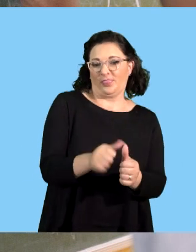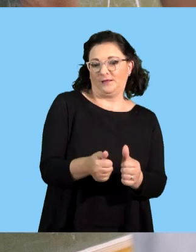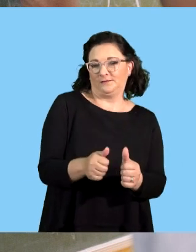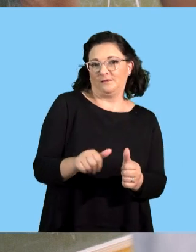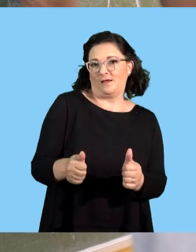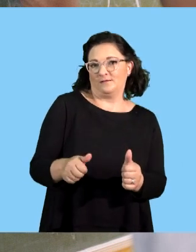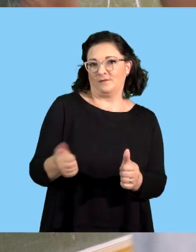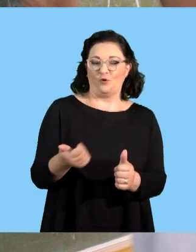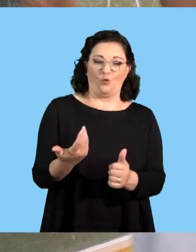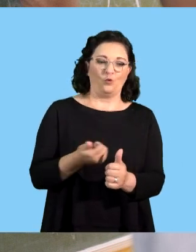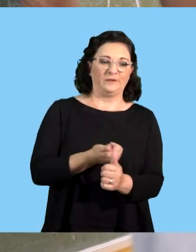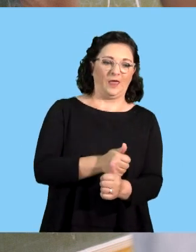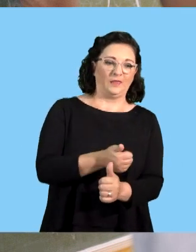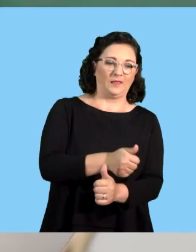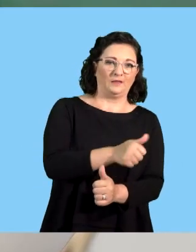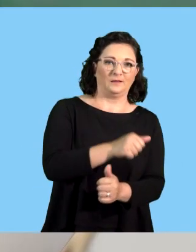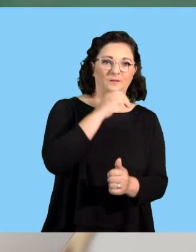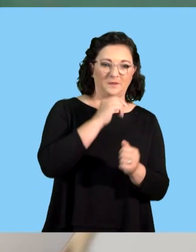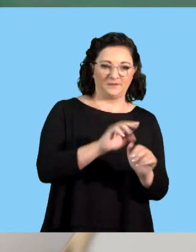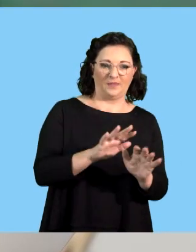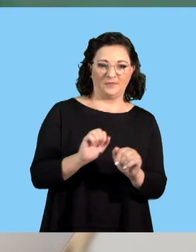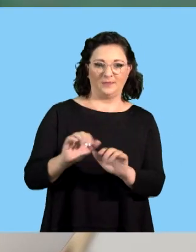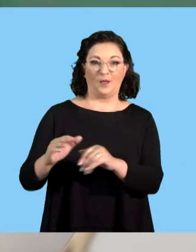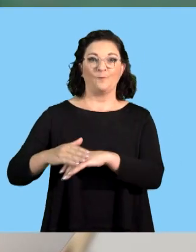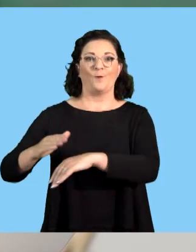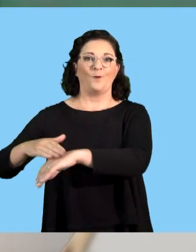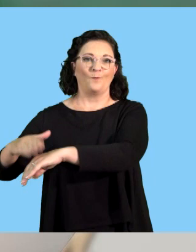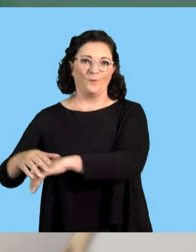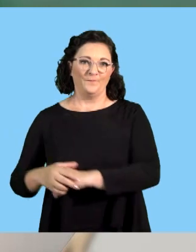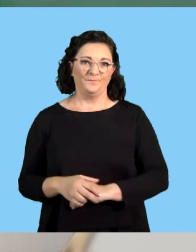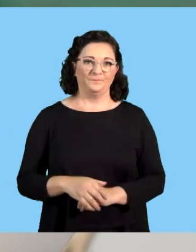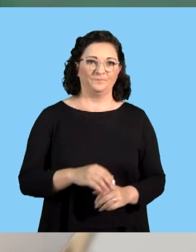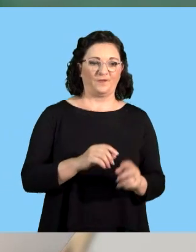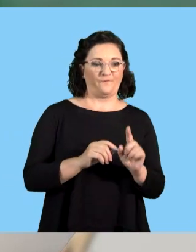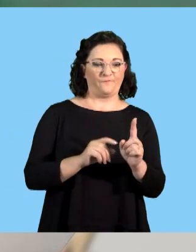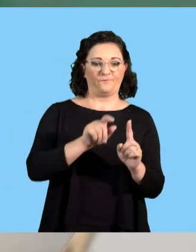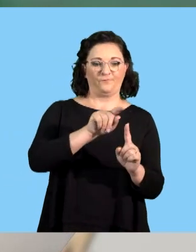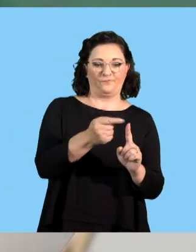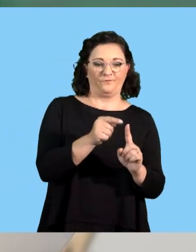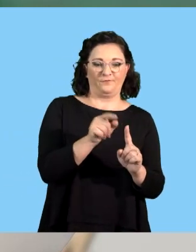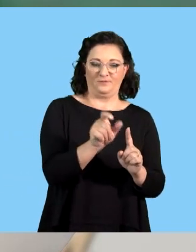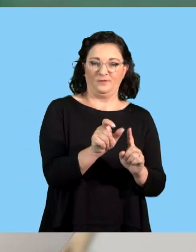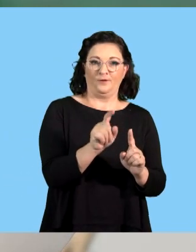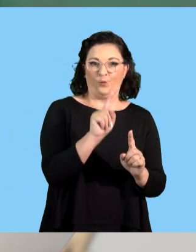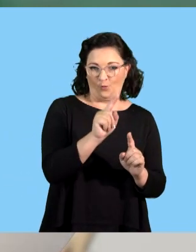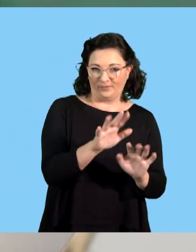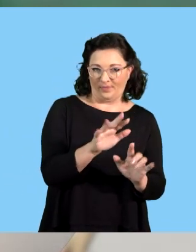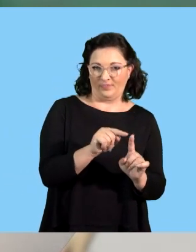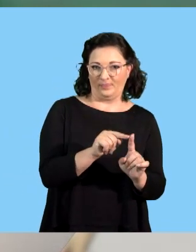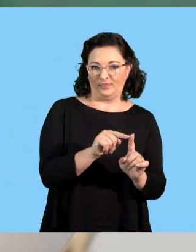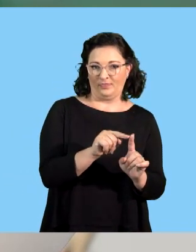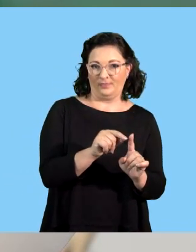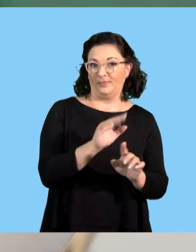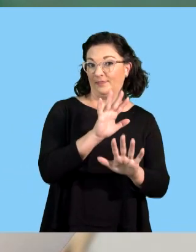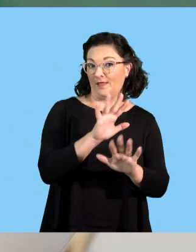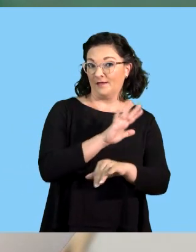along. So as we move from the first decimal place, which is 1/10, we move to, so